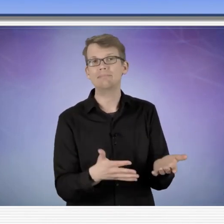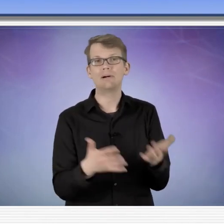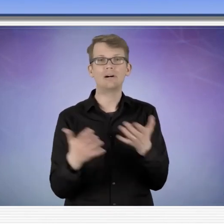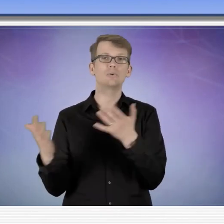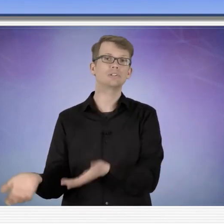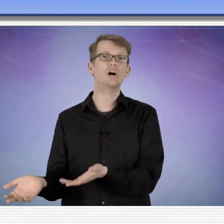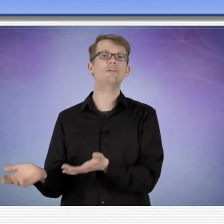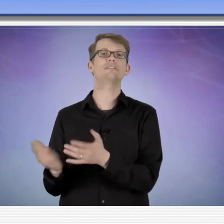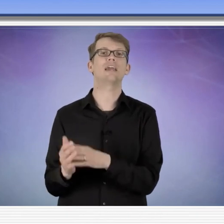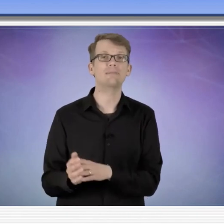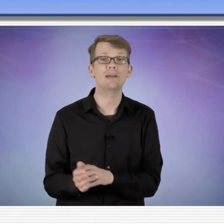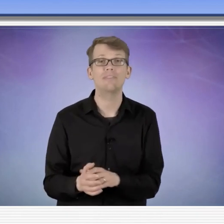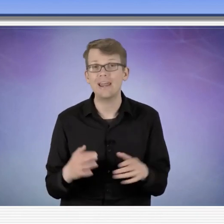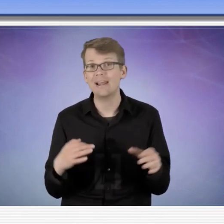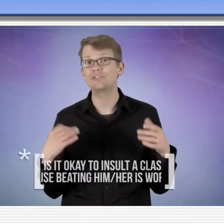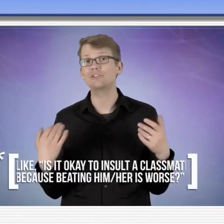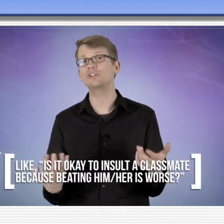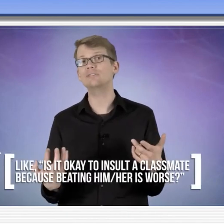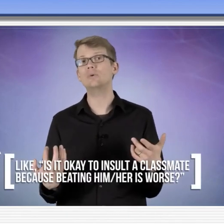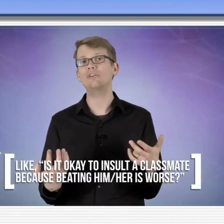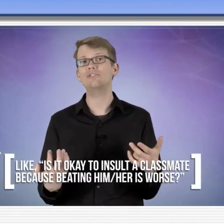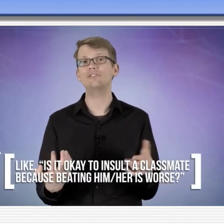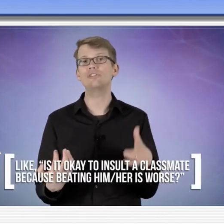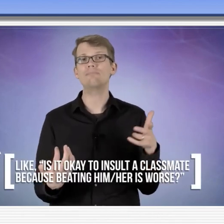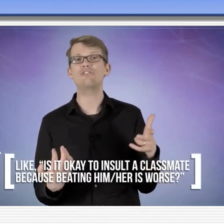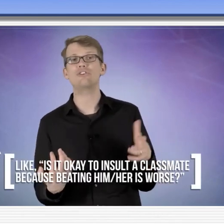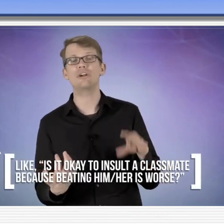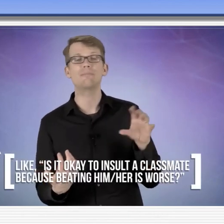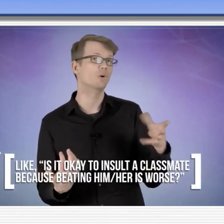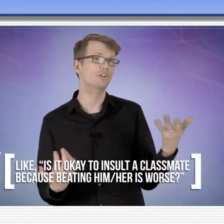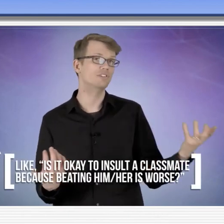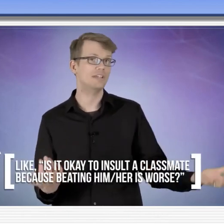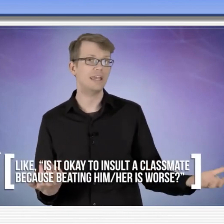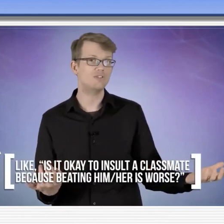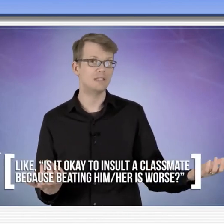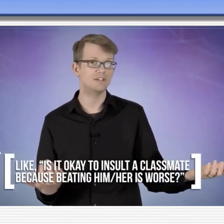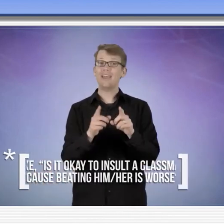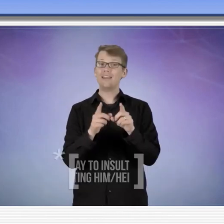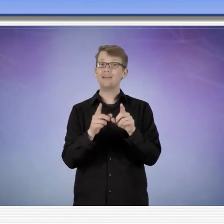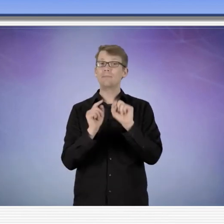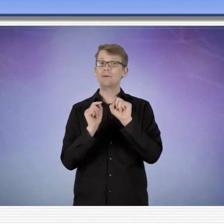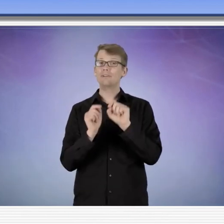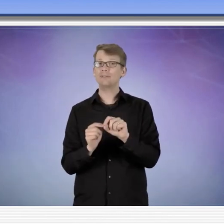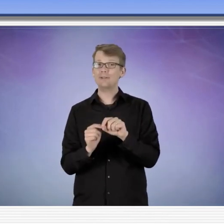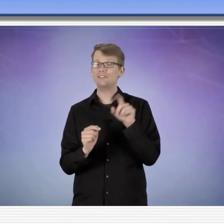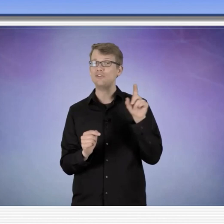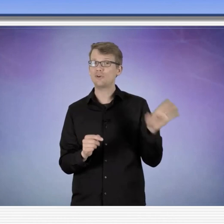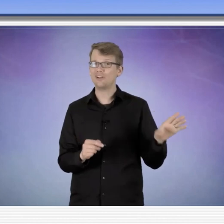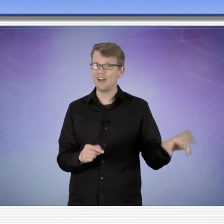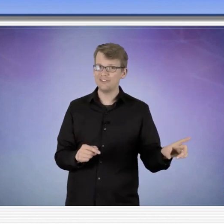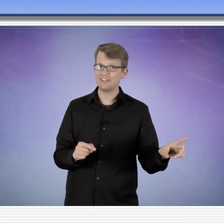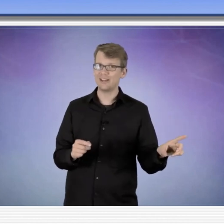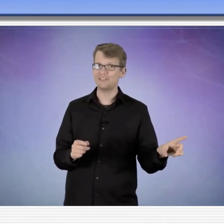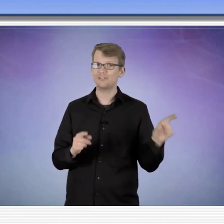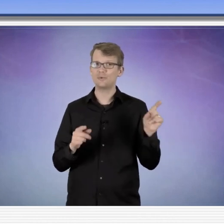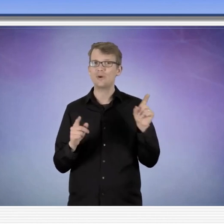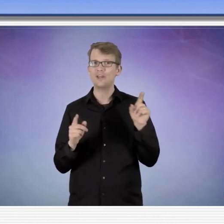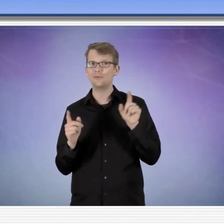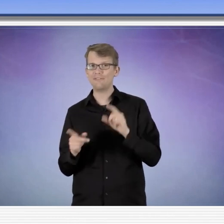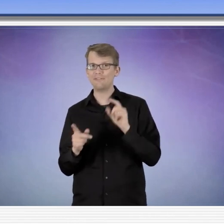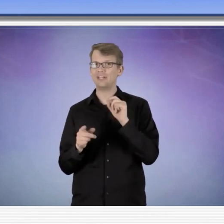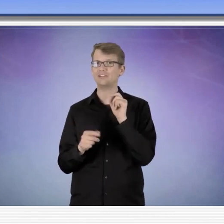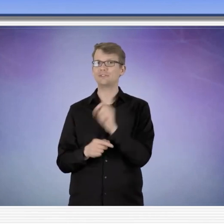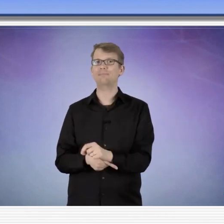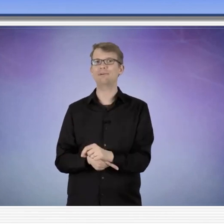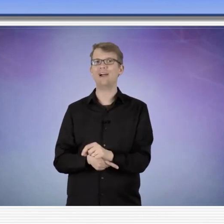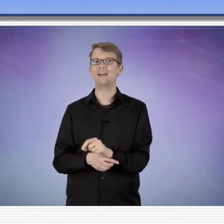like, pinball or golf game, and then answer survey questions to measure their moral disengagement. Then, participants did a short logic test to win